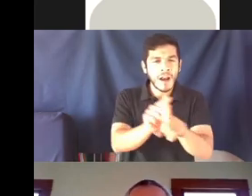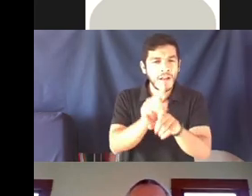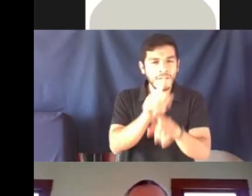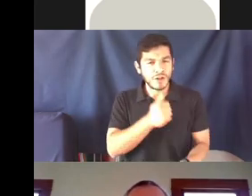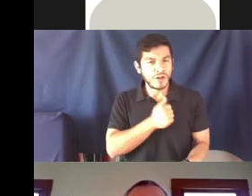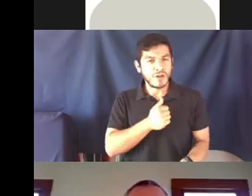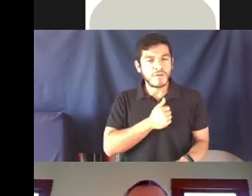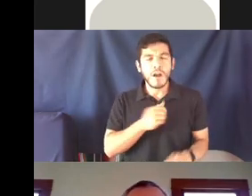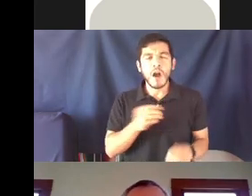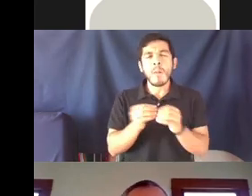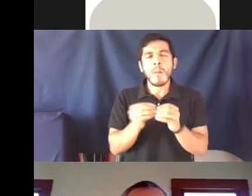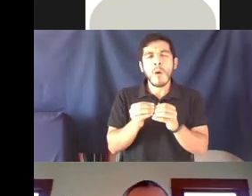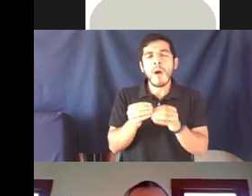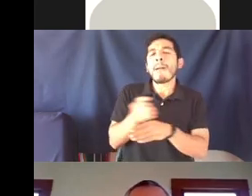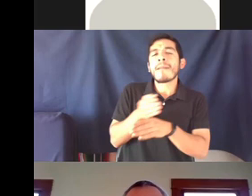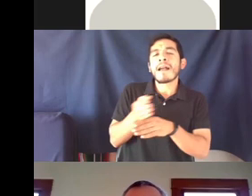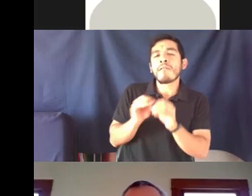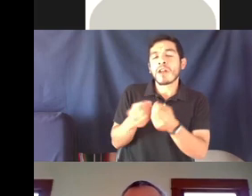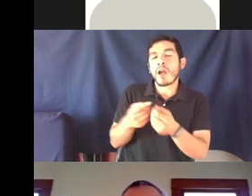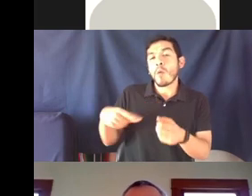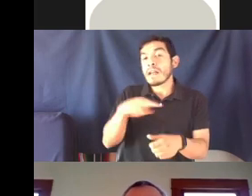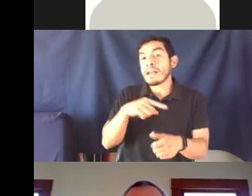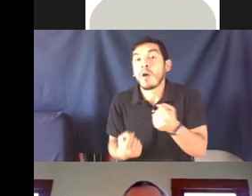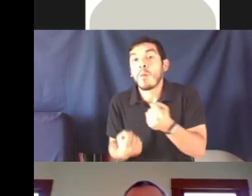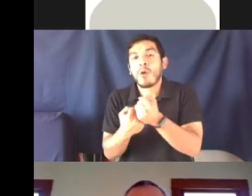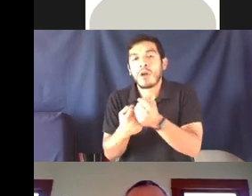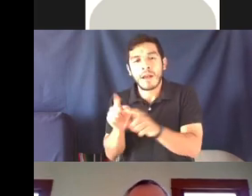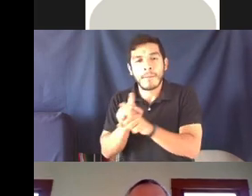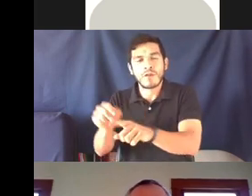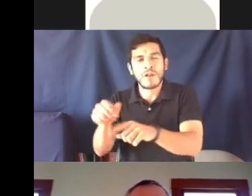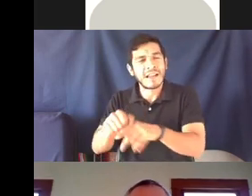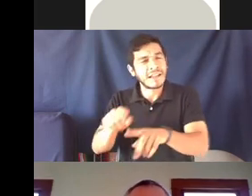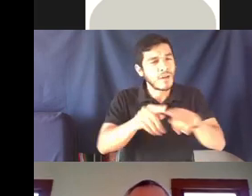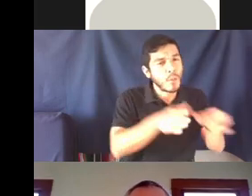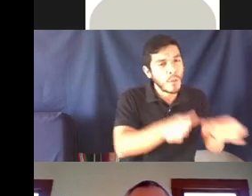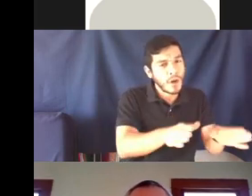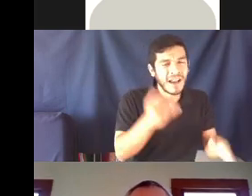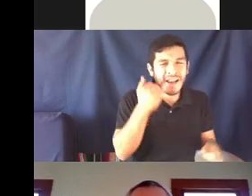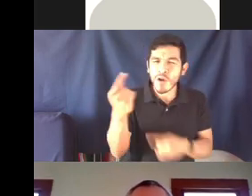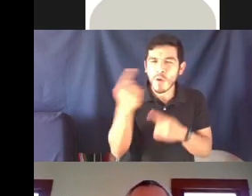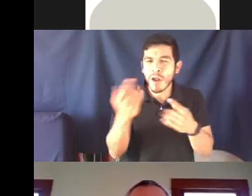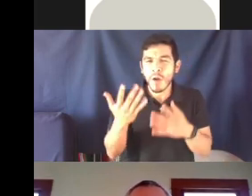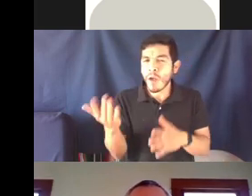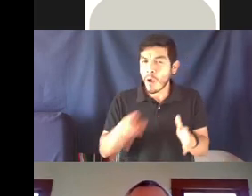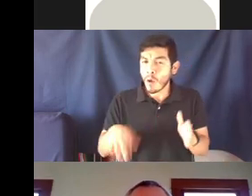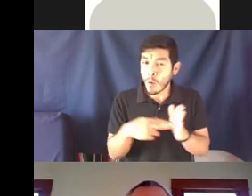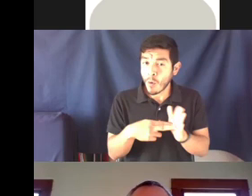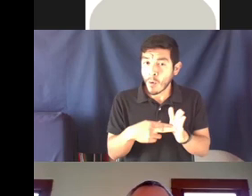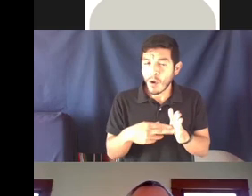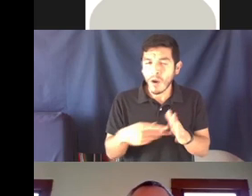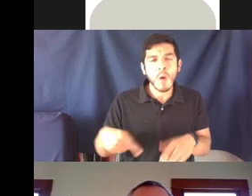field in a variety of ways. So if you're kind of wondering about what our role is, we basically advocate for increased funding for